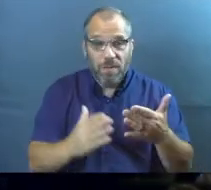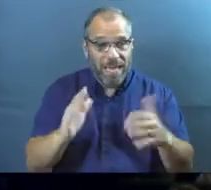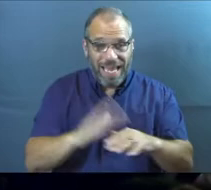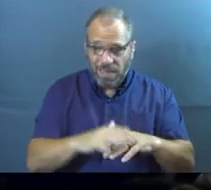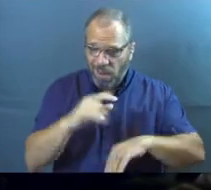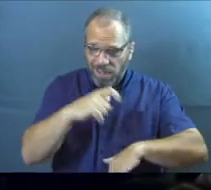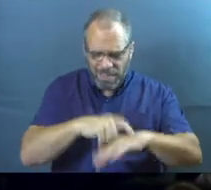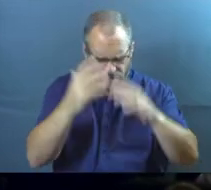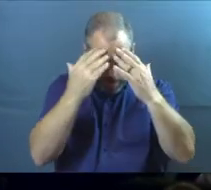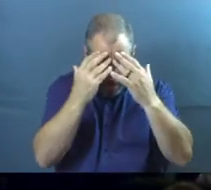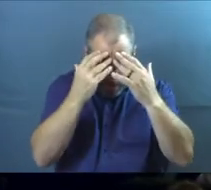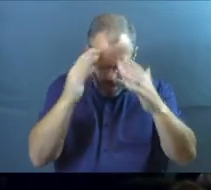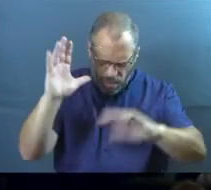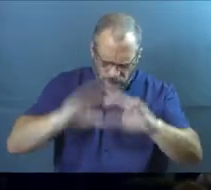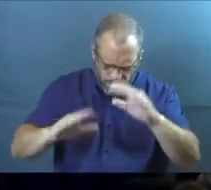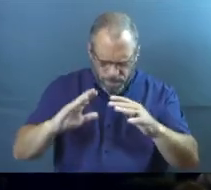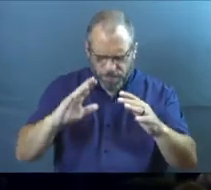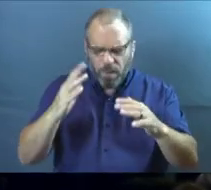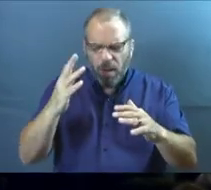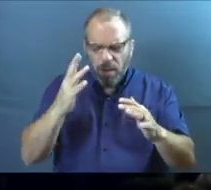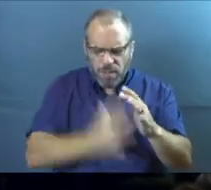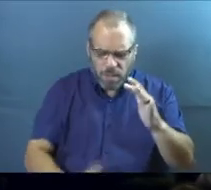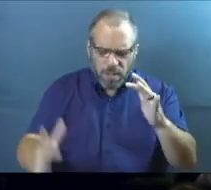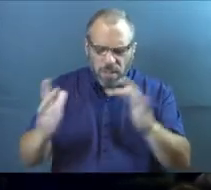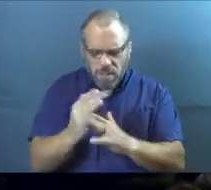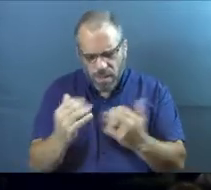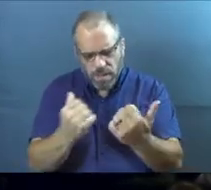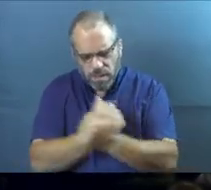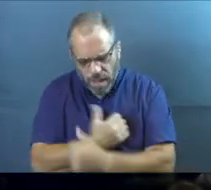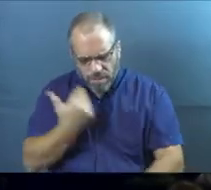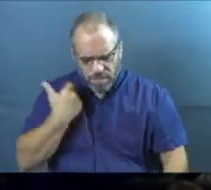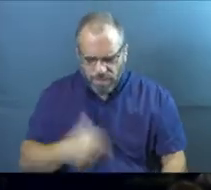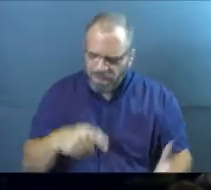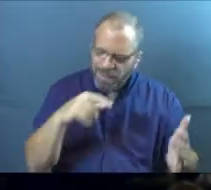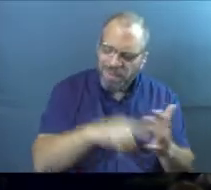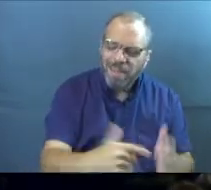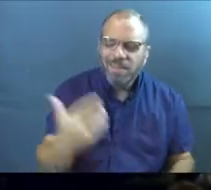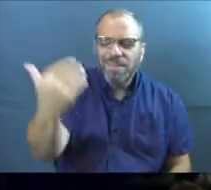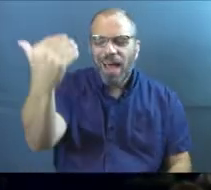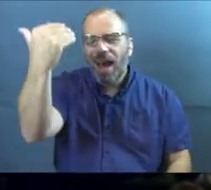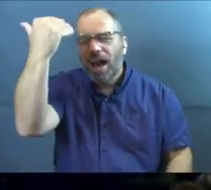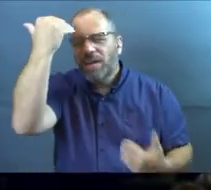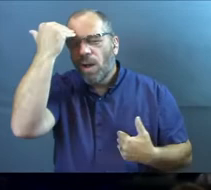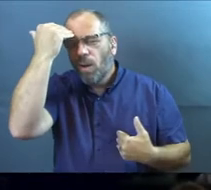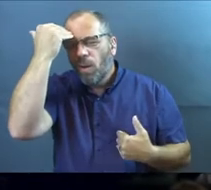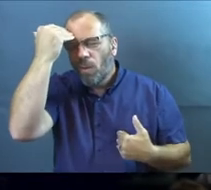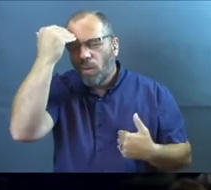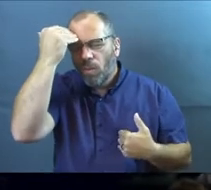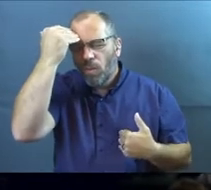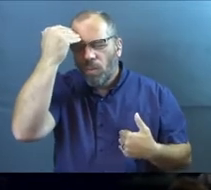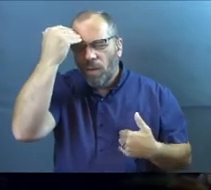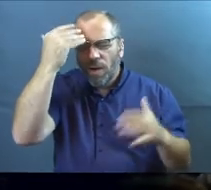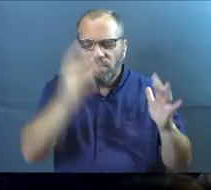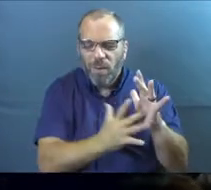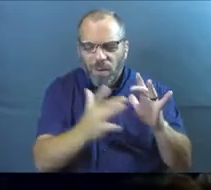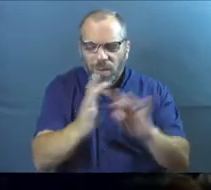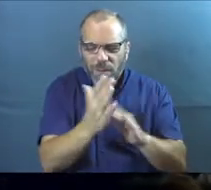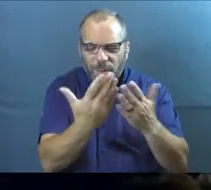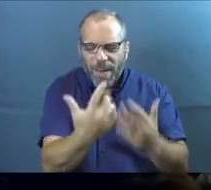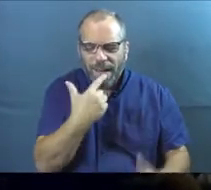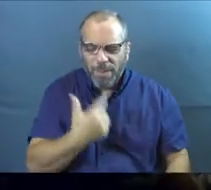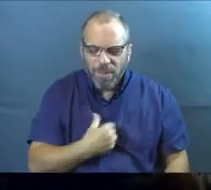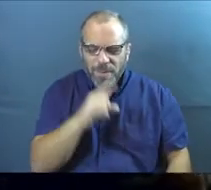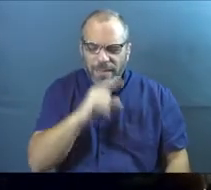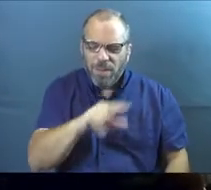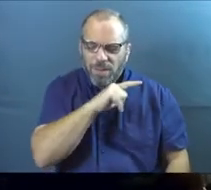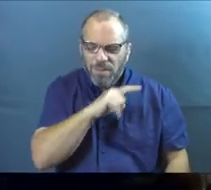our darkest hours, we go back to that song. Why? Because it's so personal. And we remember what we used to cherish about